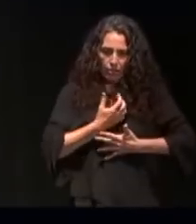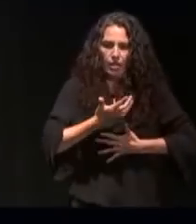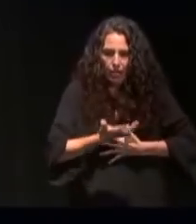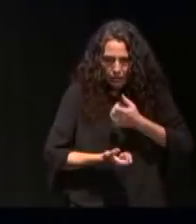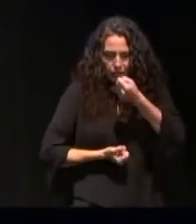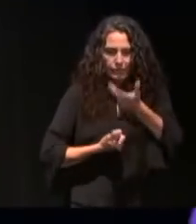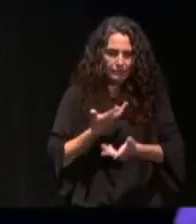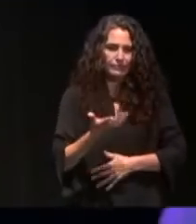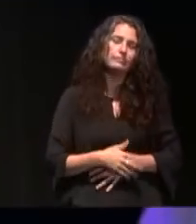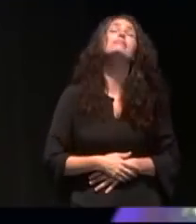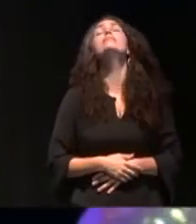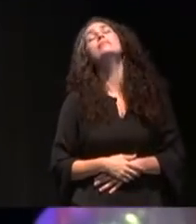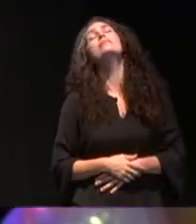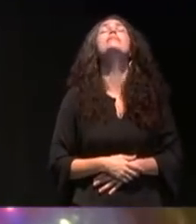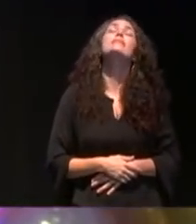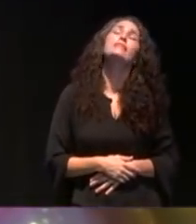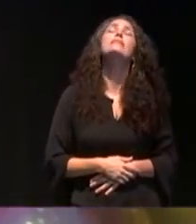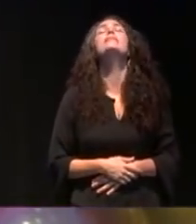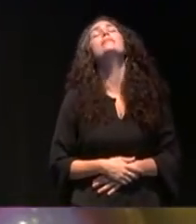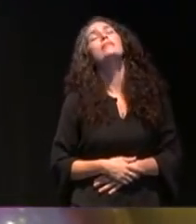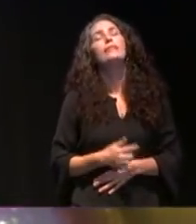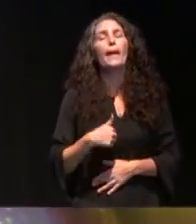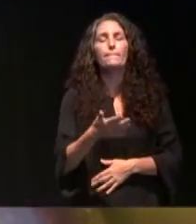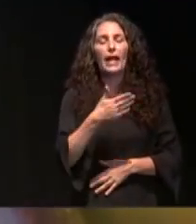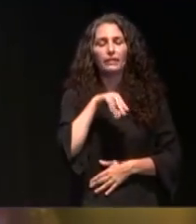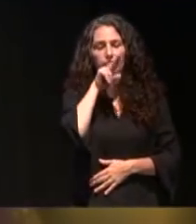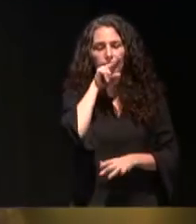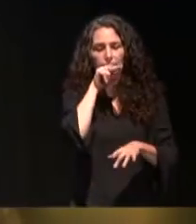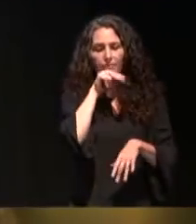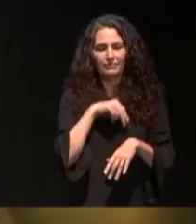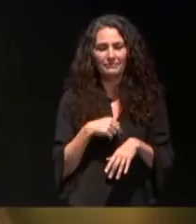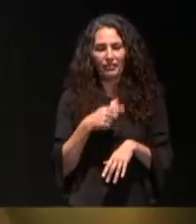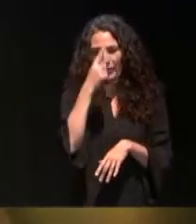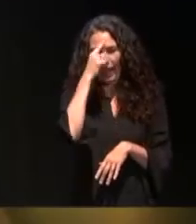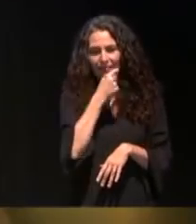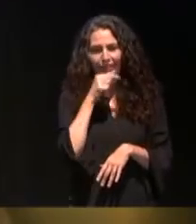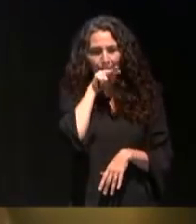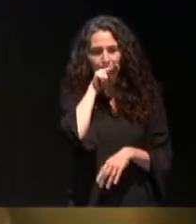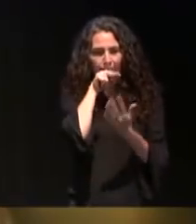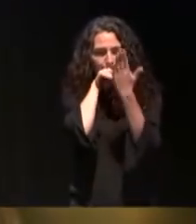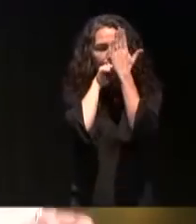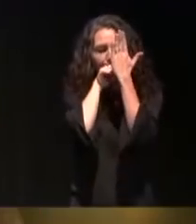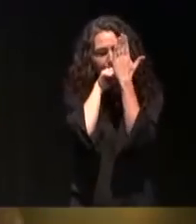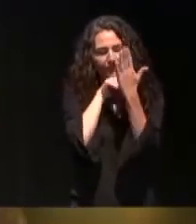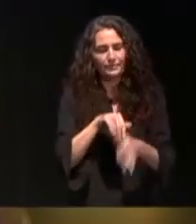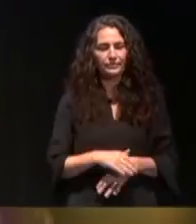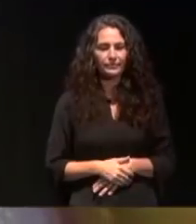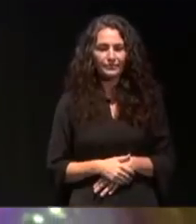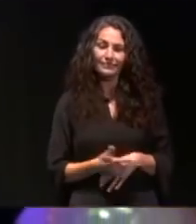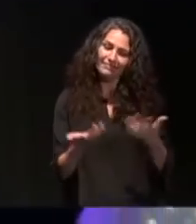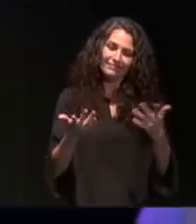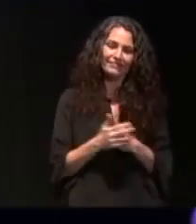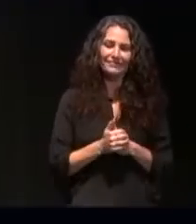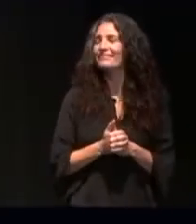me, my eye tooth, my tongue gets in front of my eye tooth, and I can't see a word I'm saying, so it just comes out kind of weird, you know.